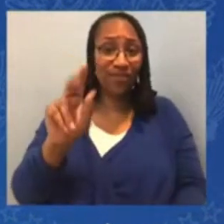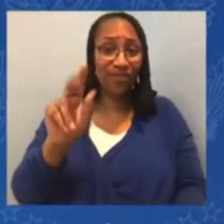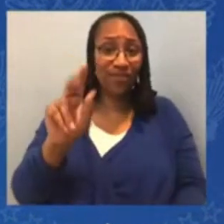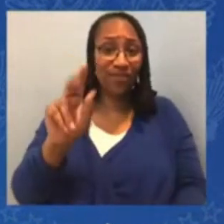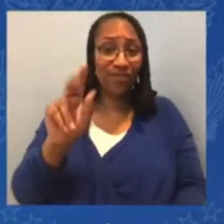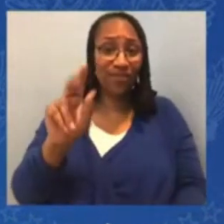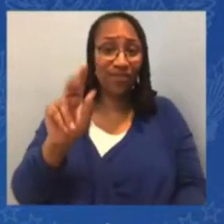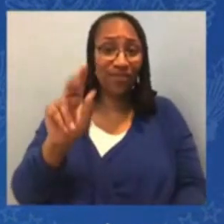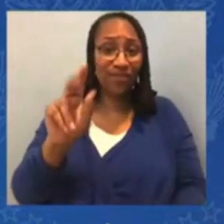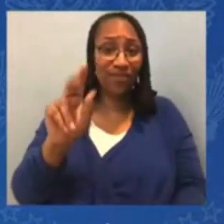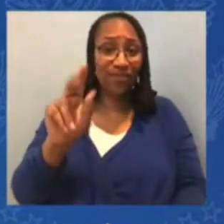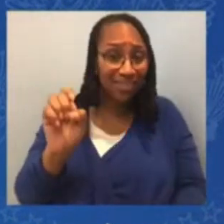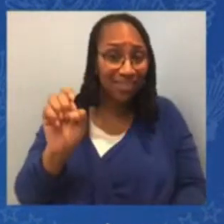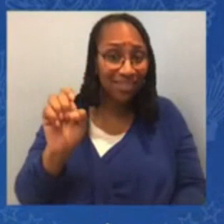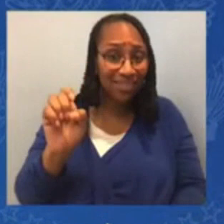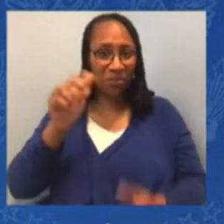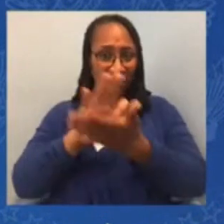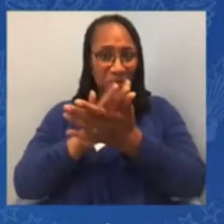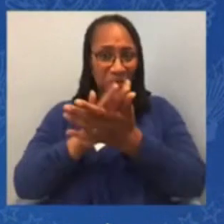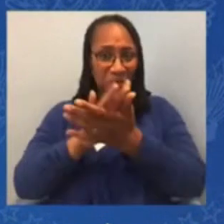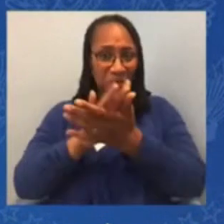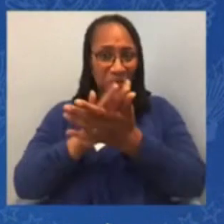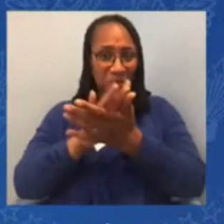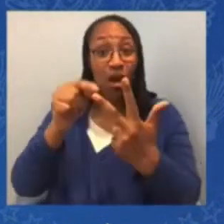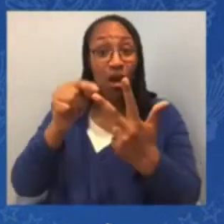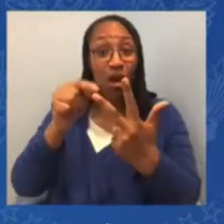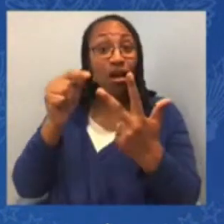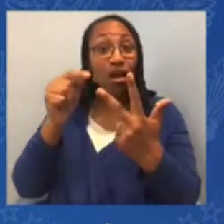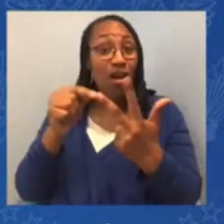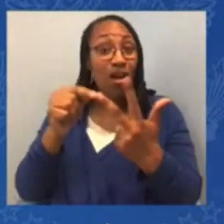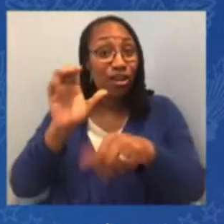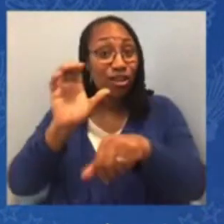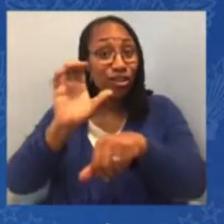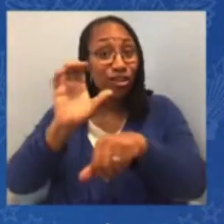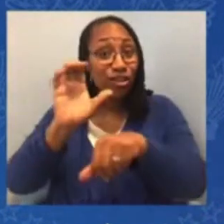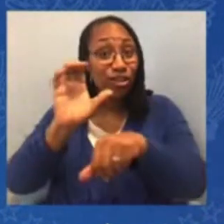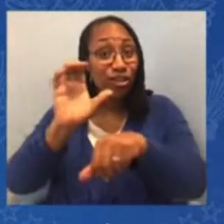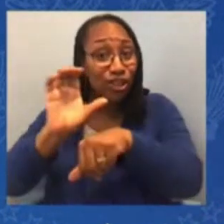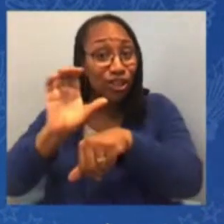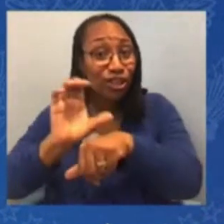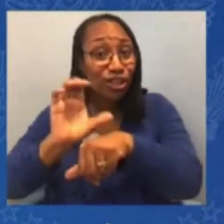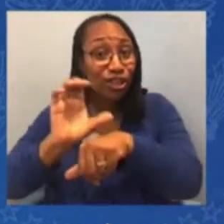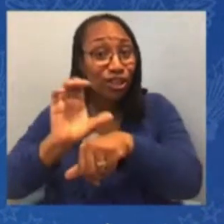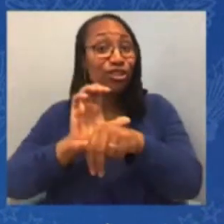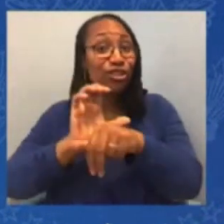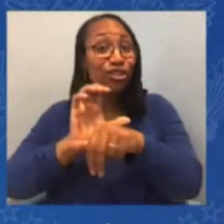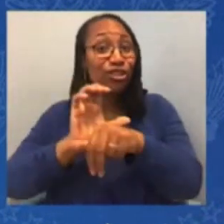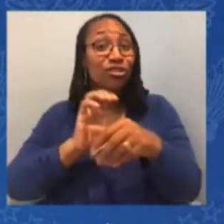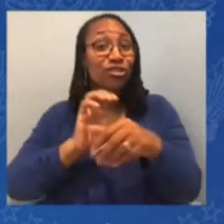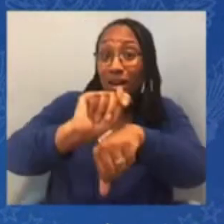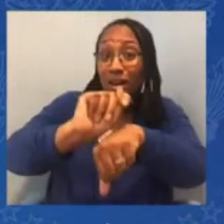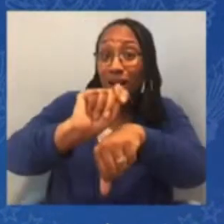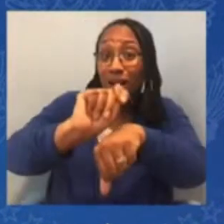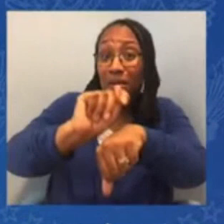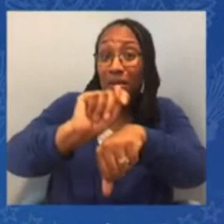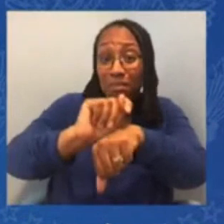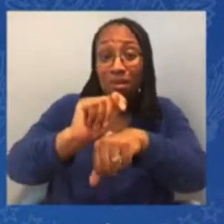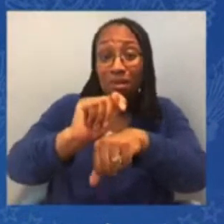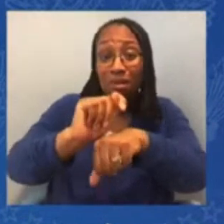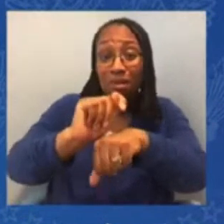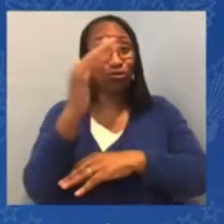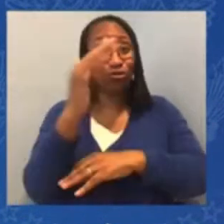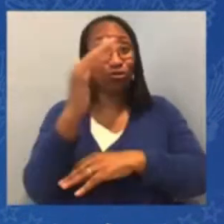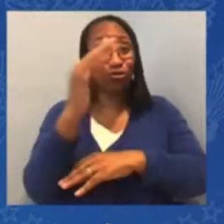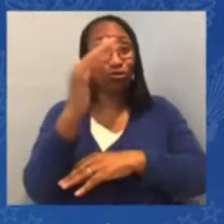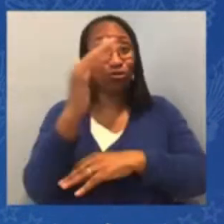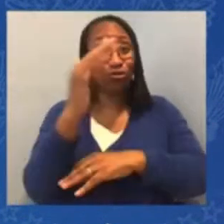all across Hartford. Not just the shootings that make the headlines, but every single day.